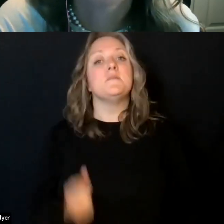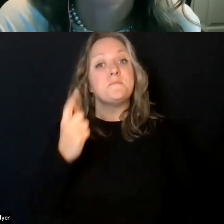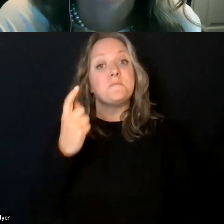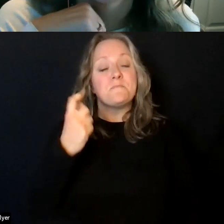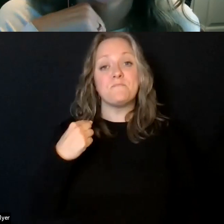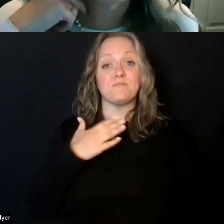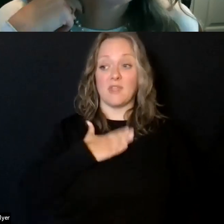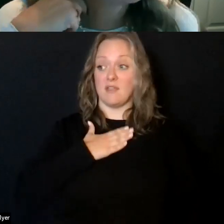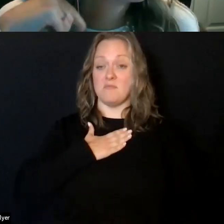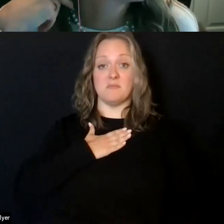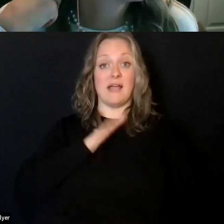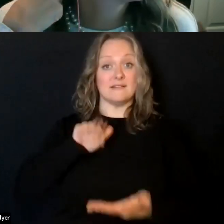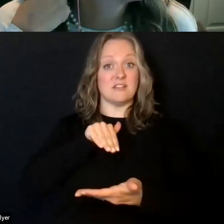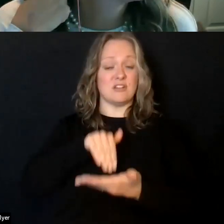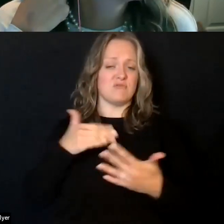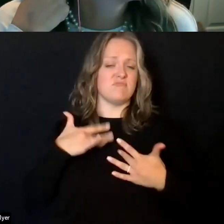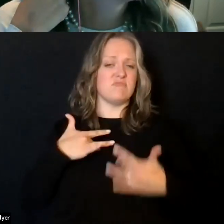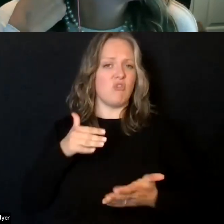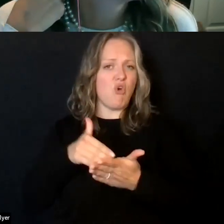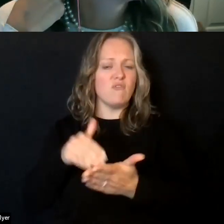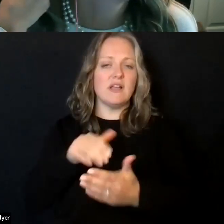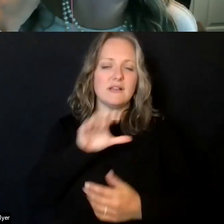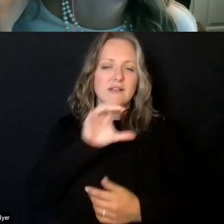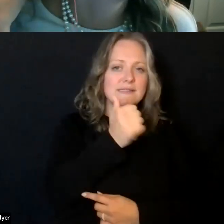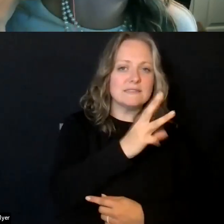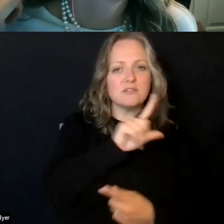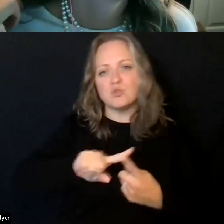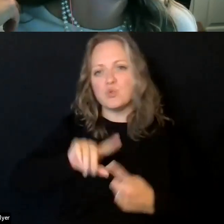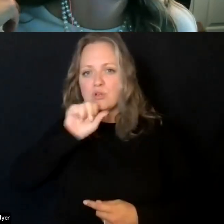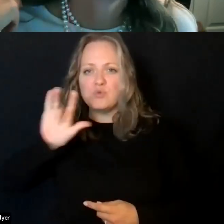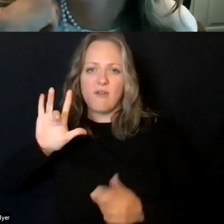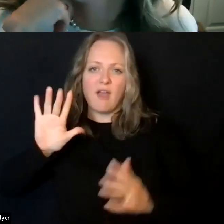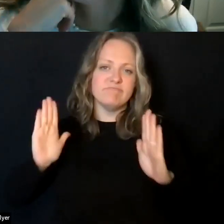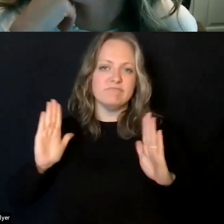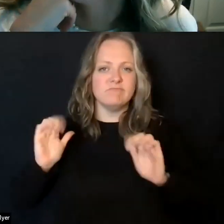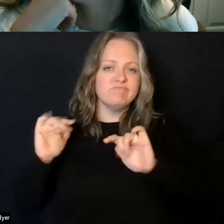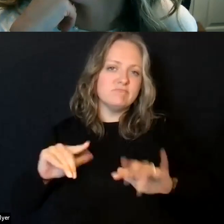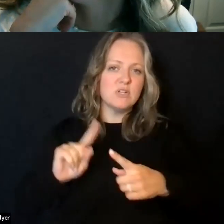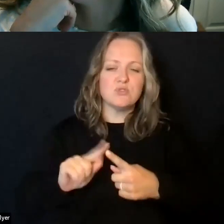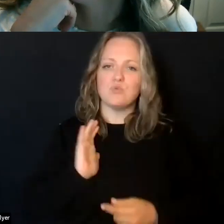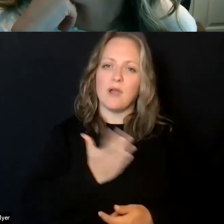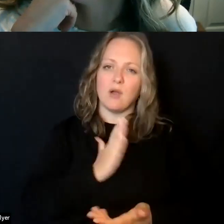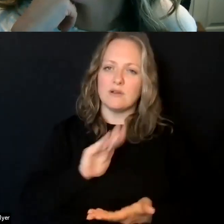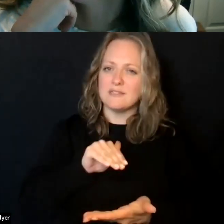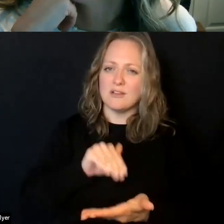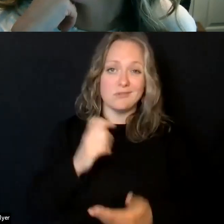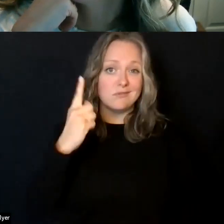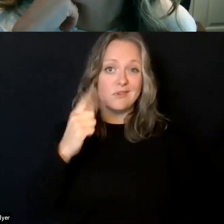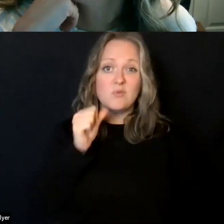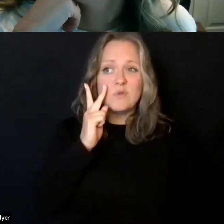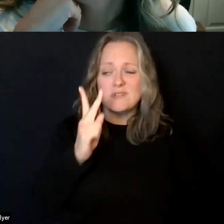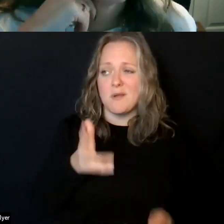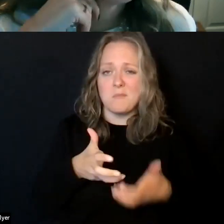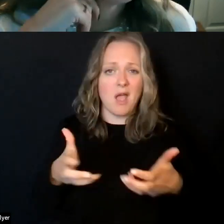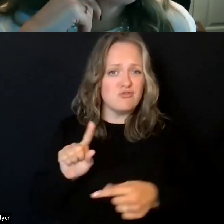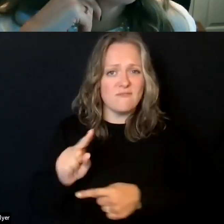to 25-year-olds in particular within Tailored, and we don't see lots of offense being